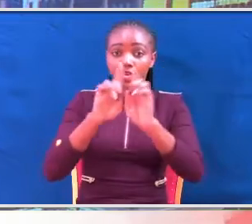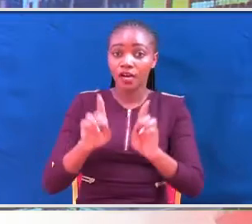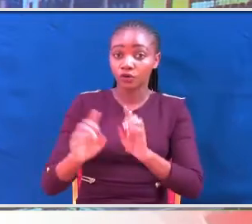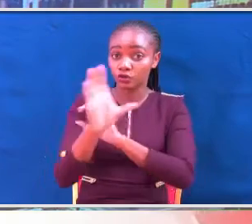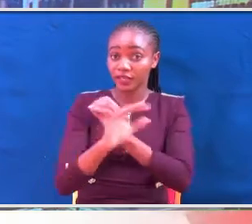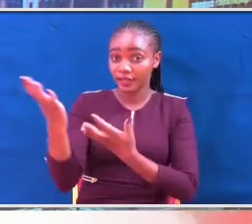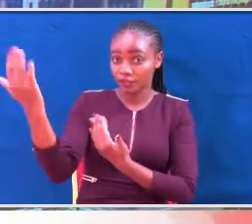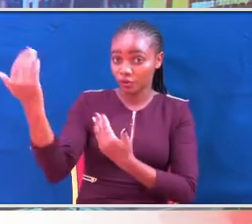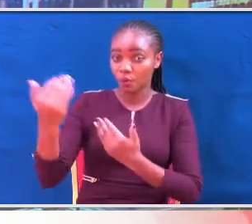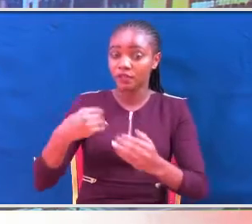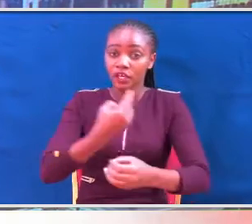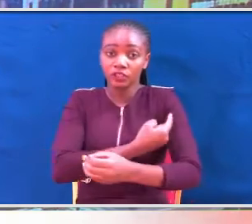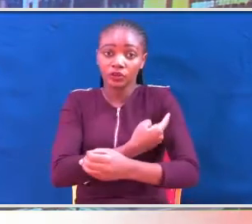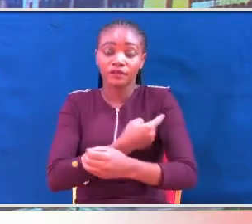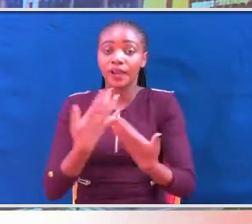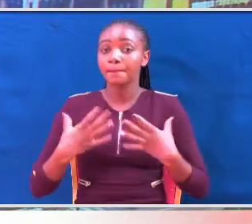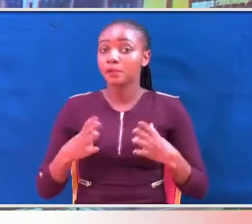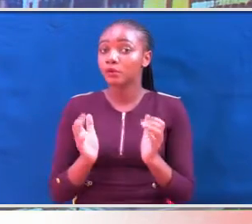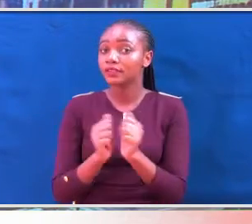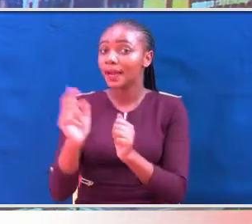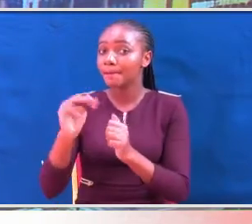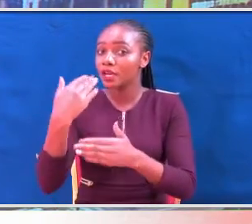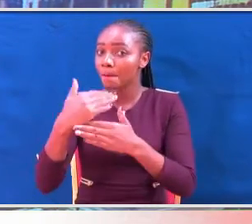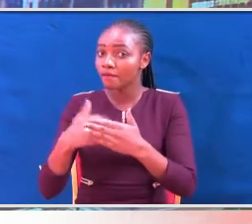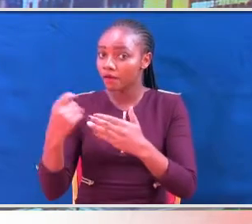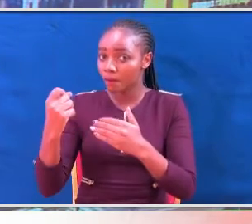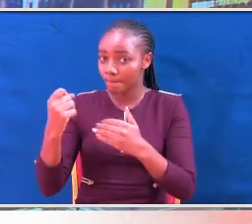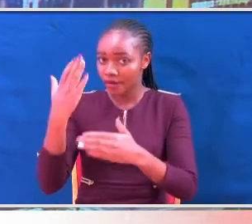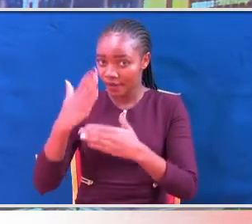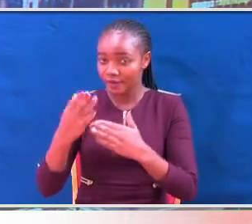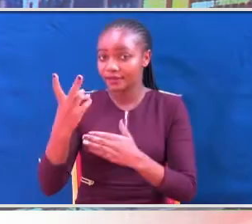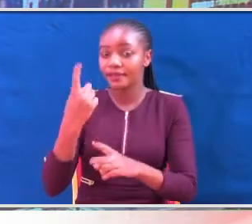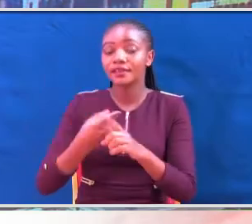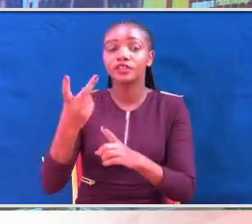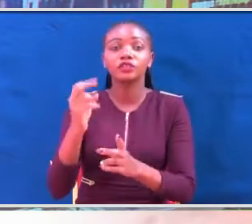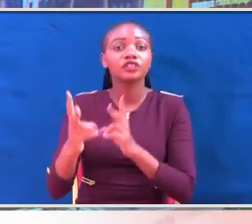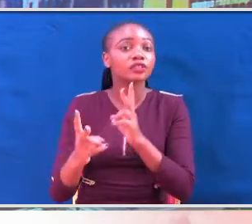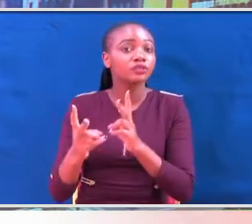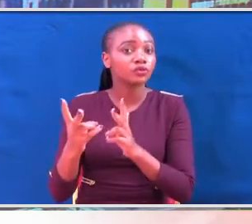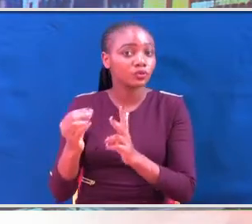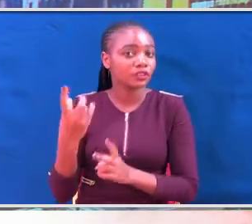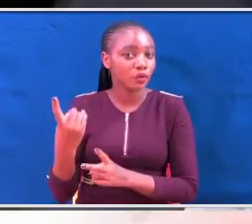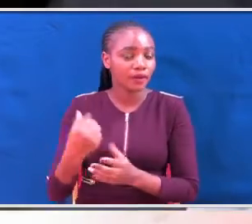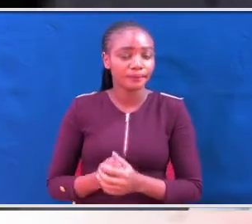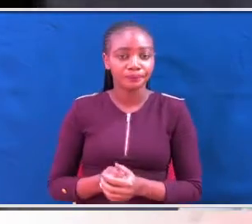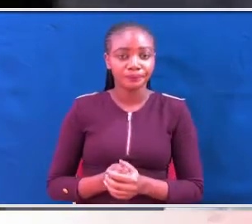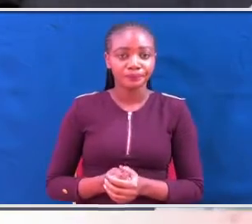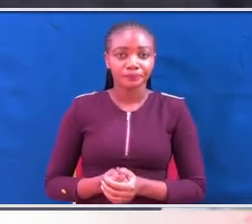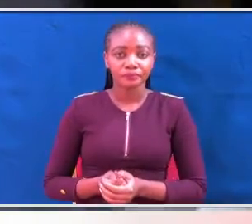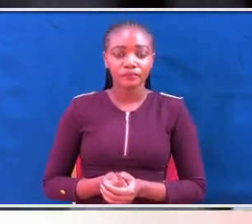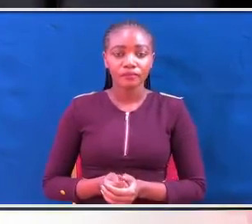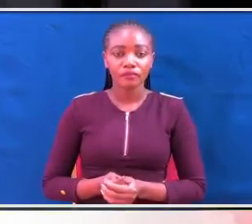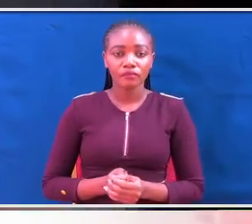to vaccinate 10 million Kenyans by December this year. Andrin Kilemi begins our broadcast tonight.